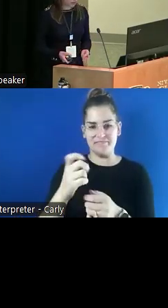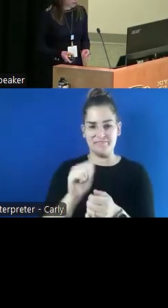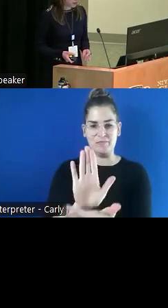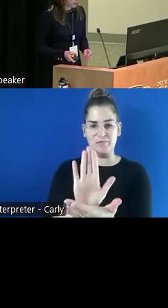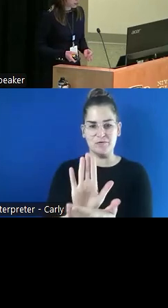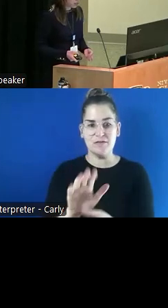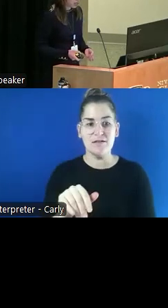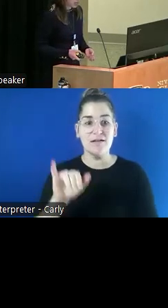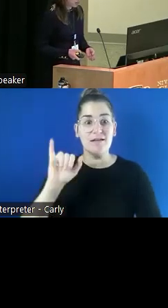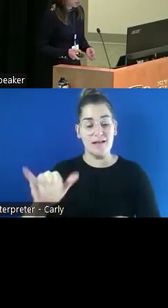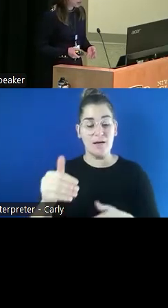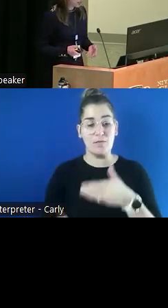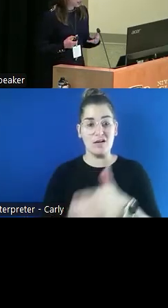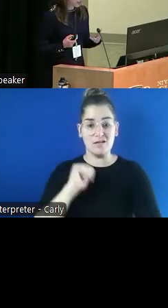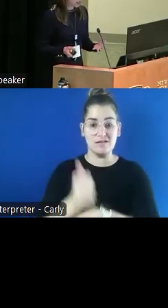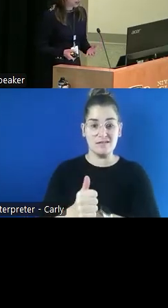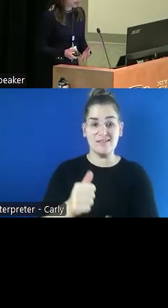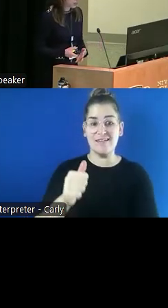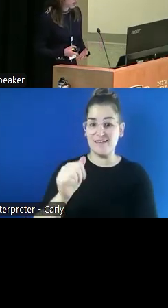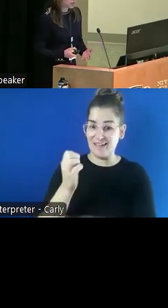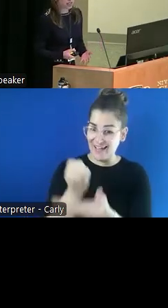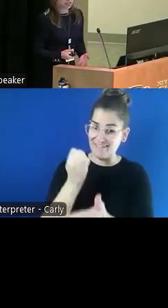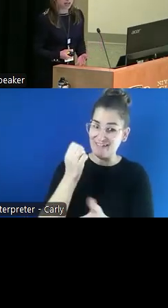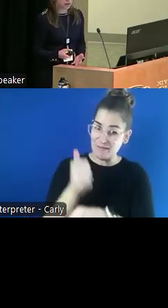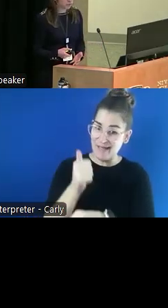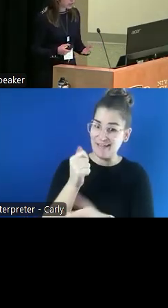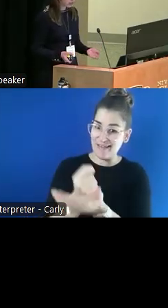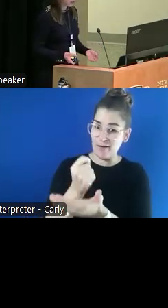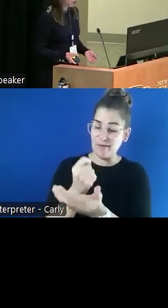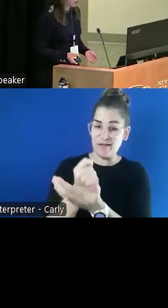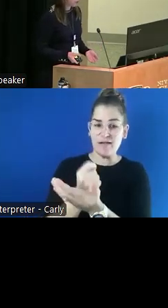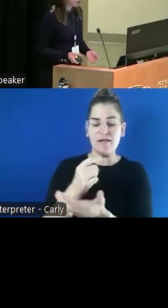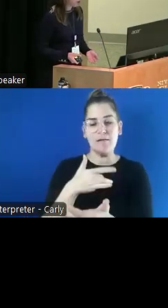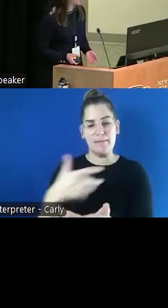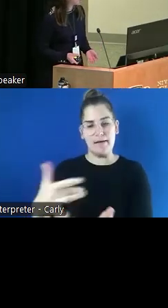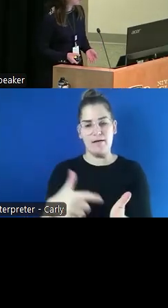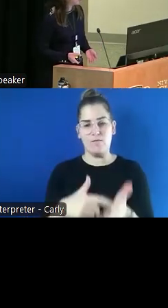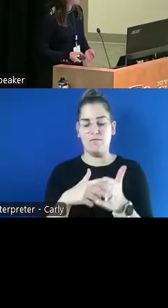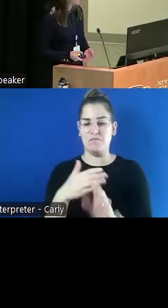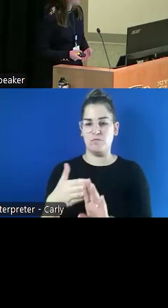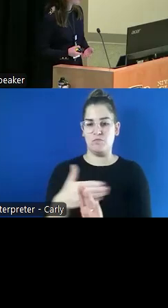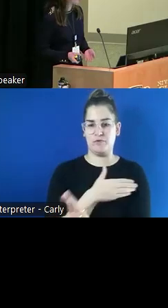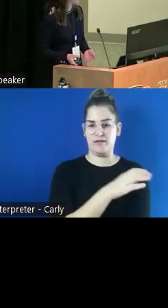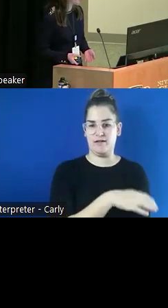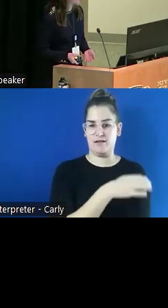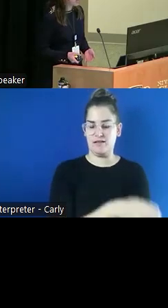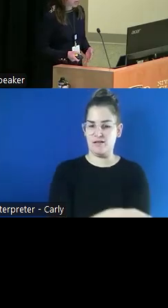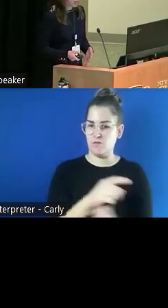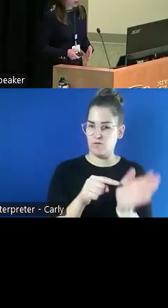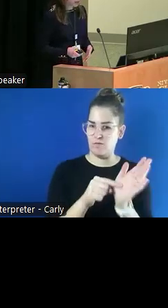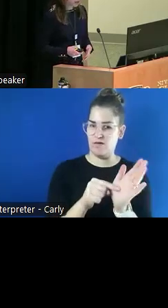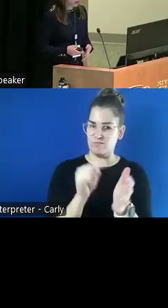treatment development usually starts off with establishing a preclinical model of symptoms to better